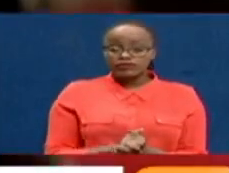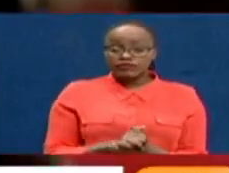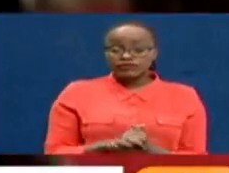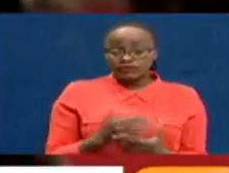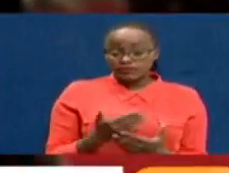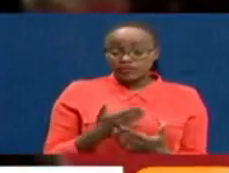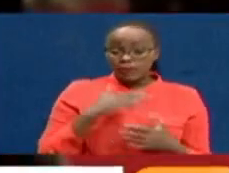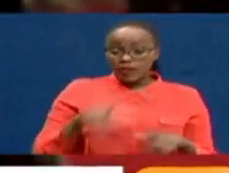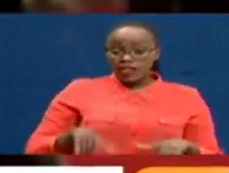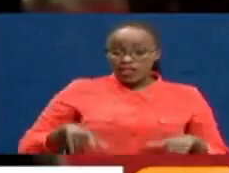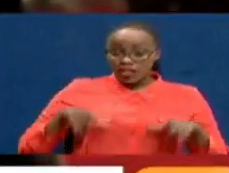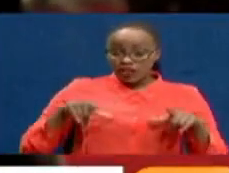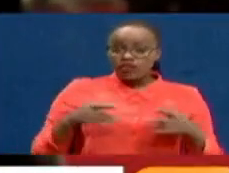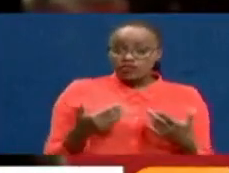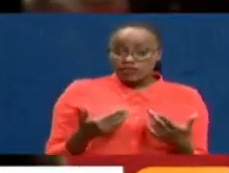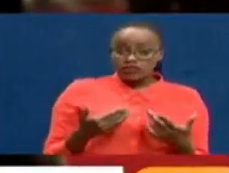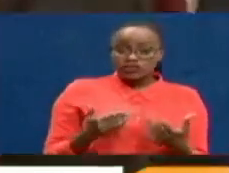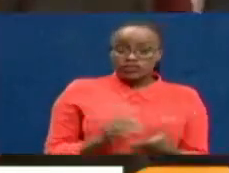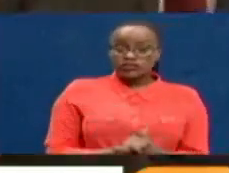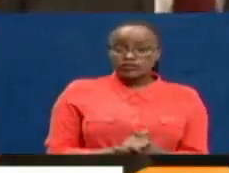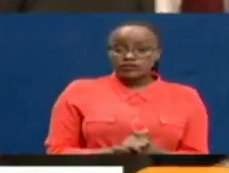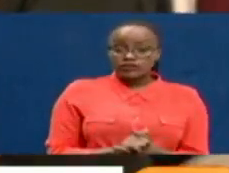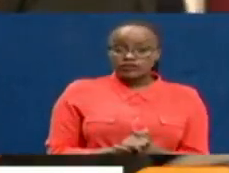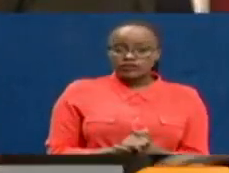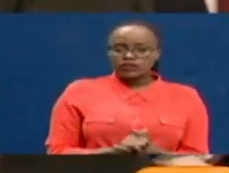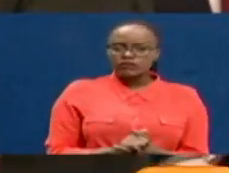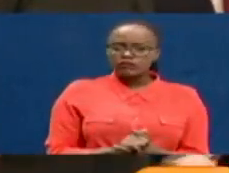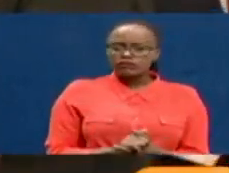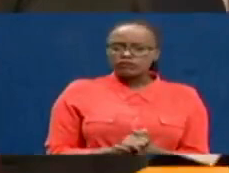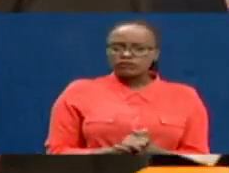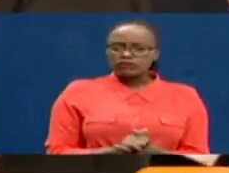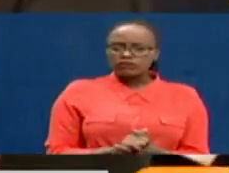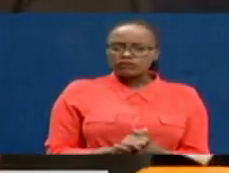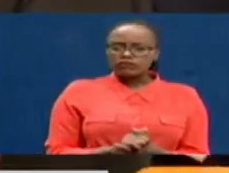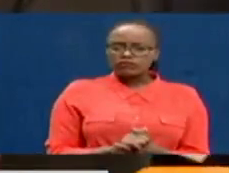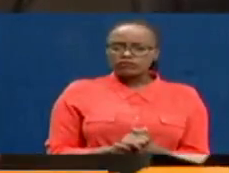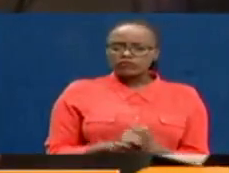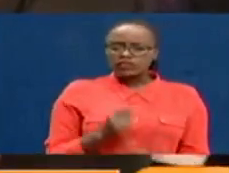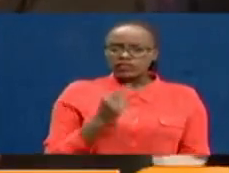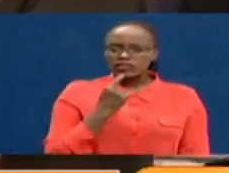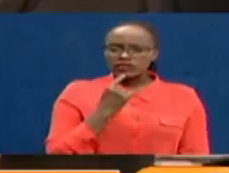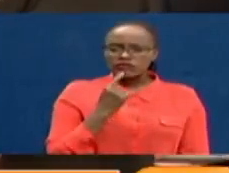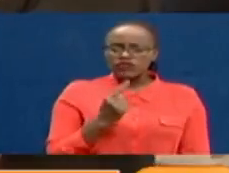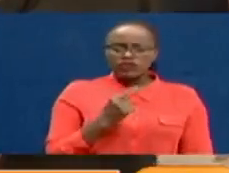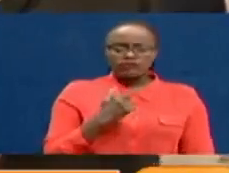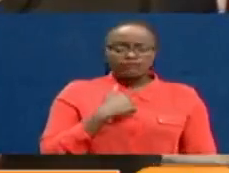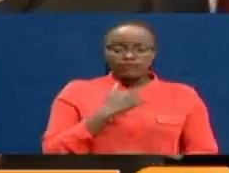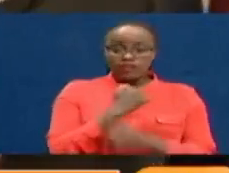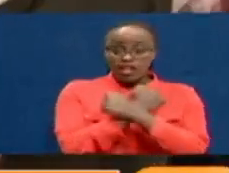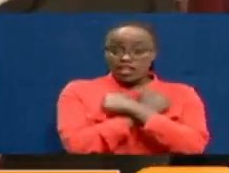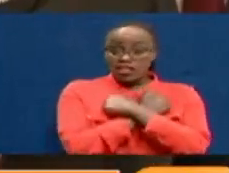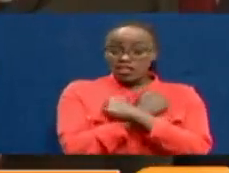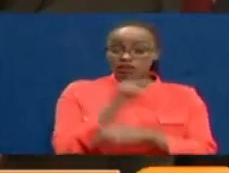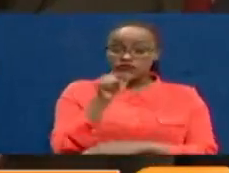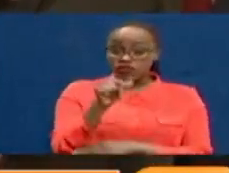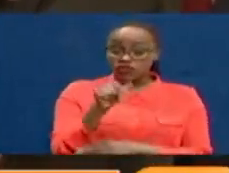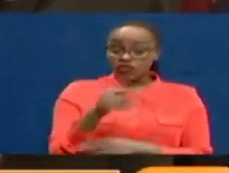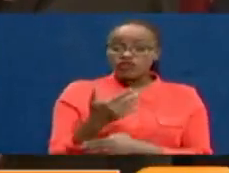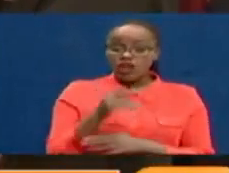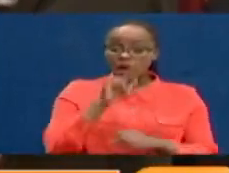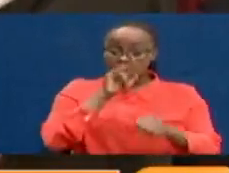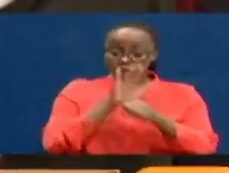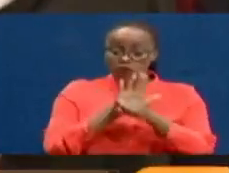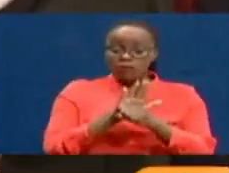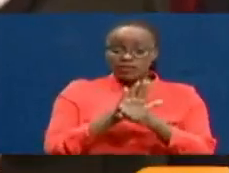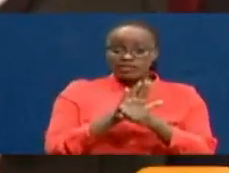life, please watch over us from the other side. I love you. I